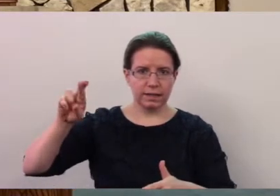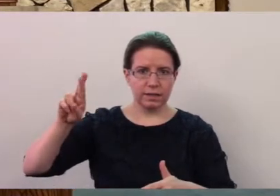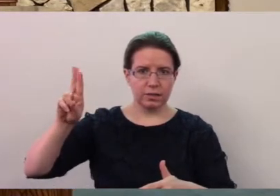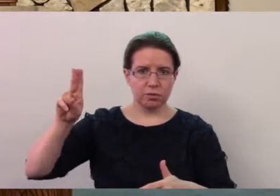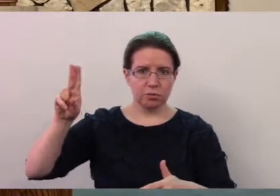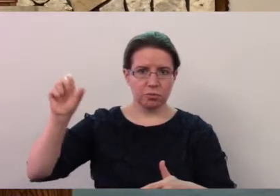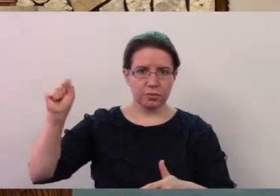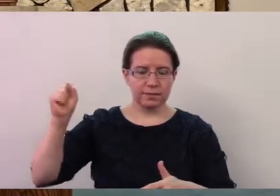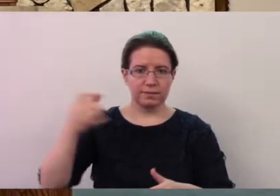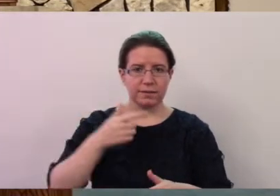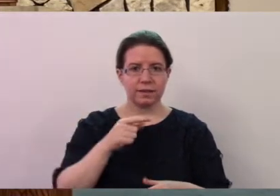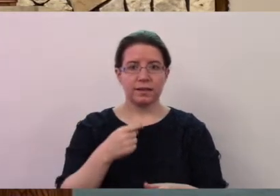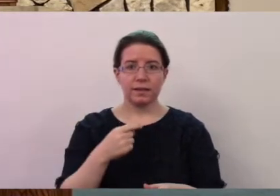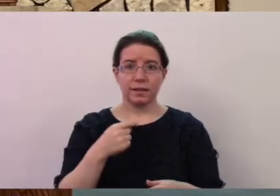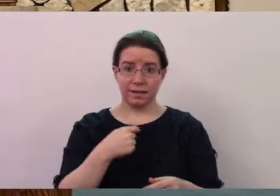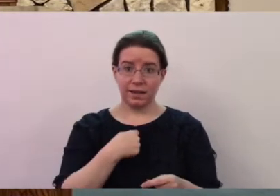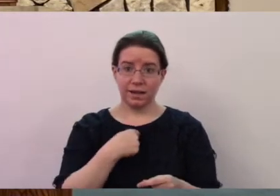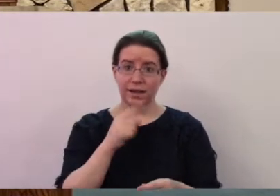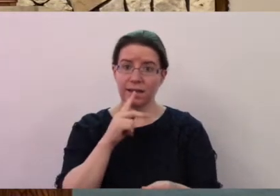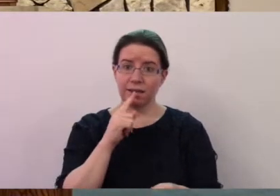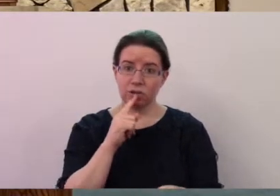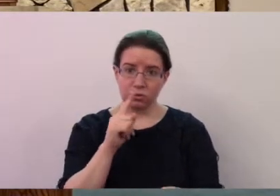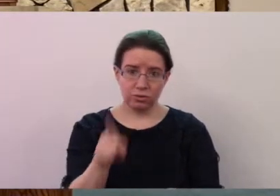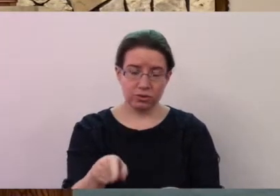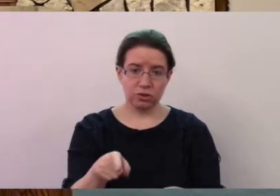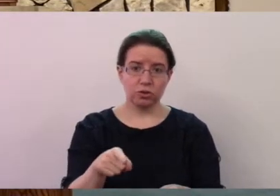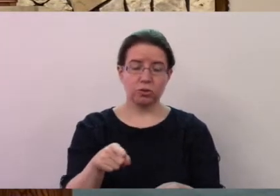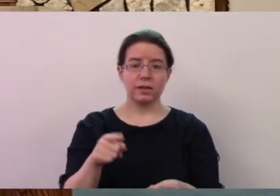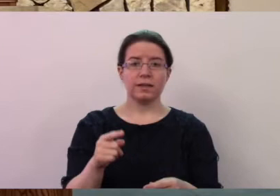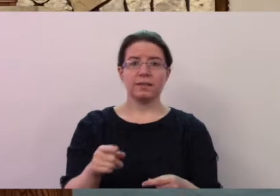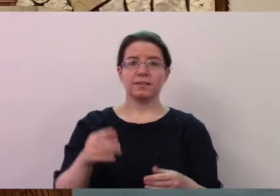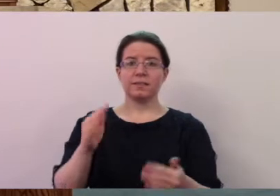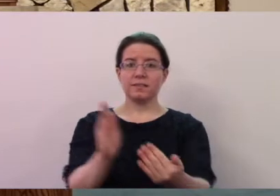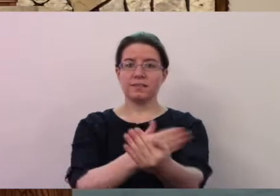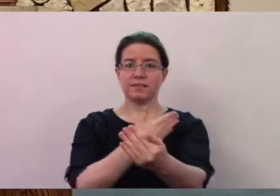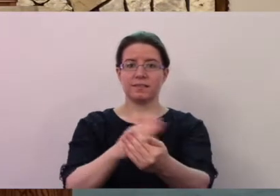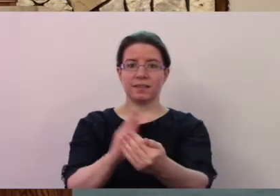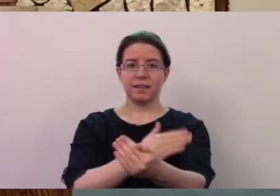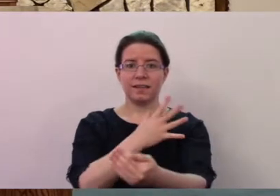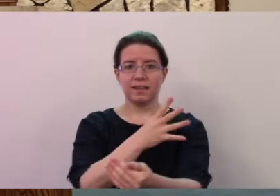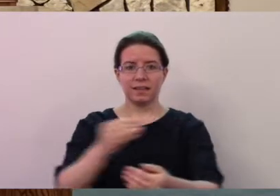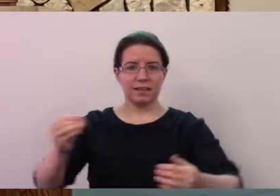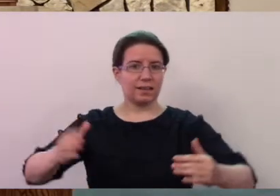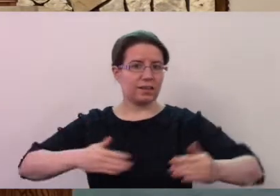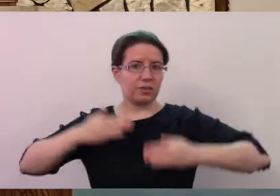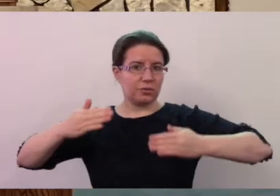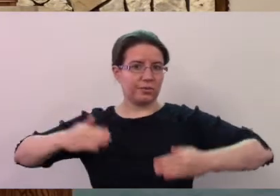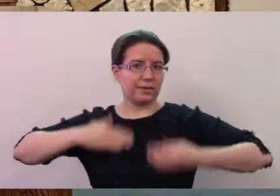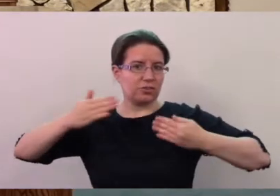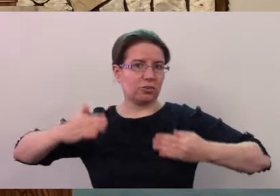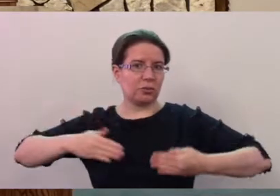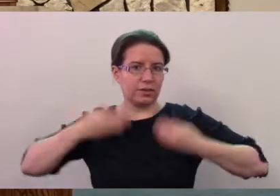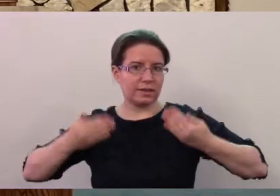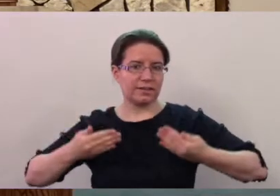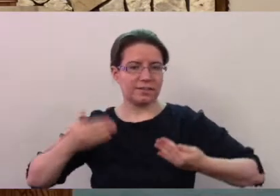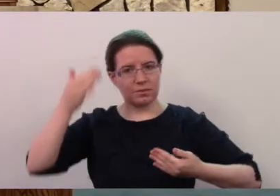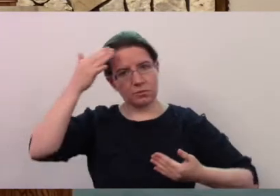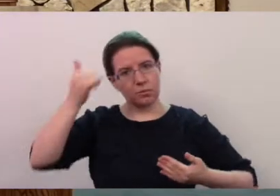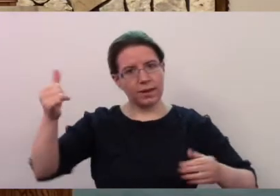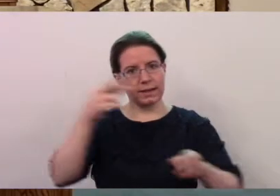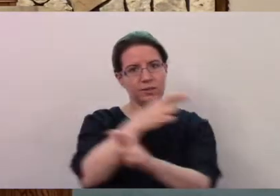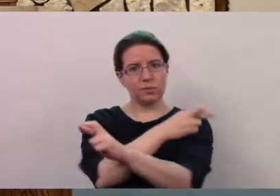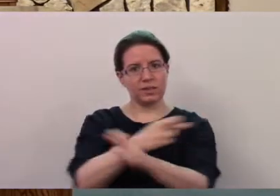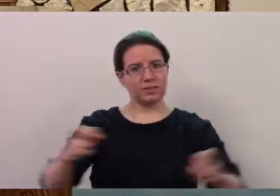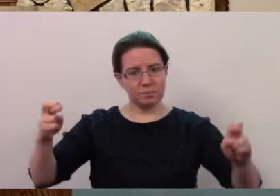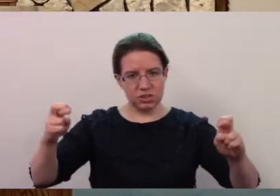instructed you to sing and to rejoice, because your redemption is nearer than ever. Amen. And the Holy